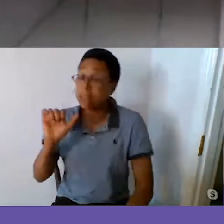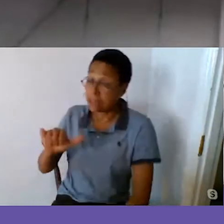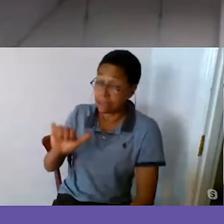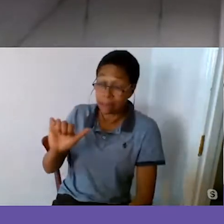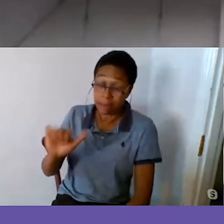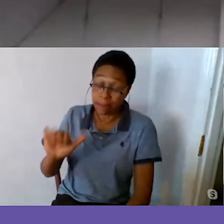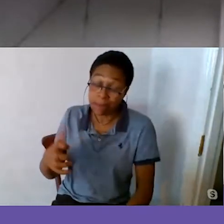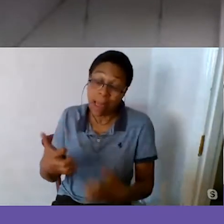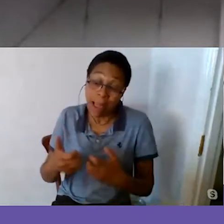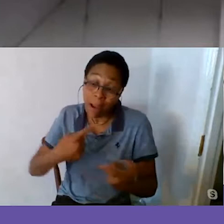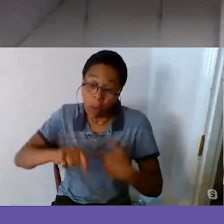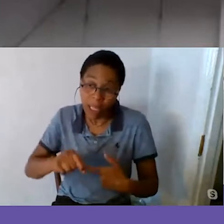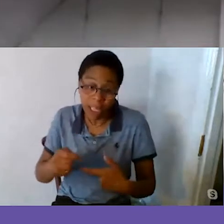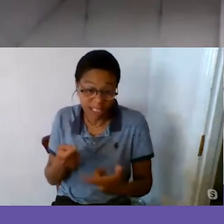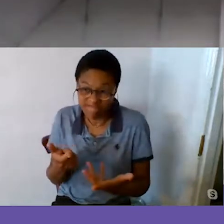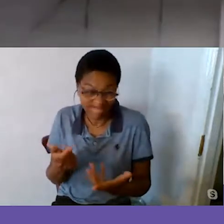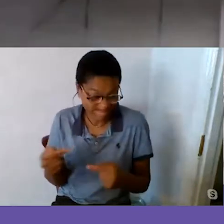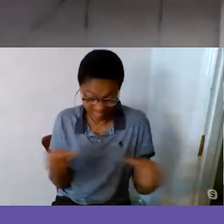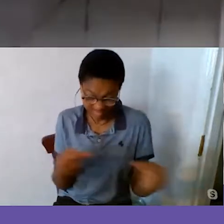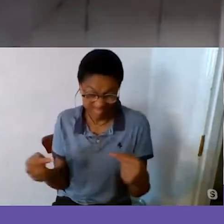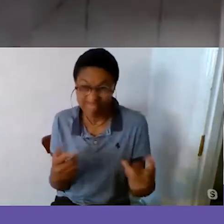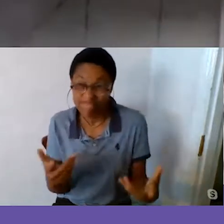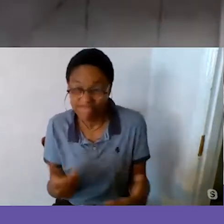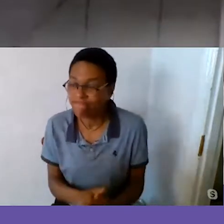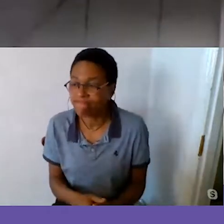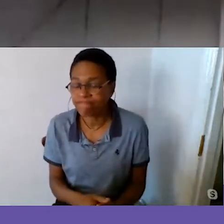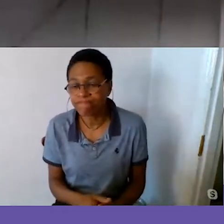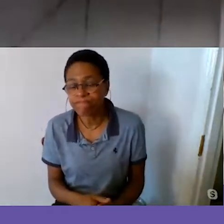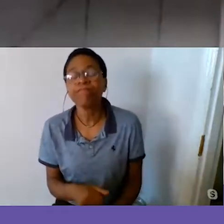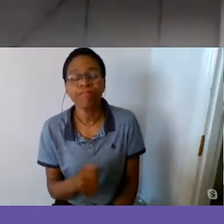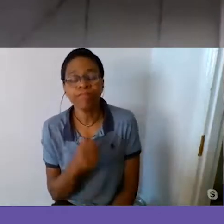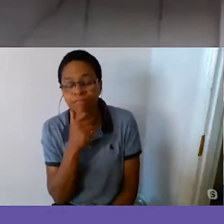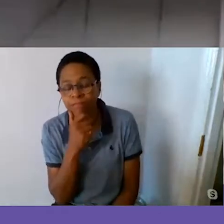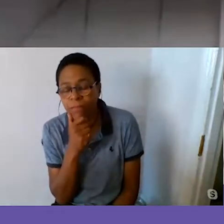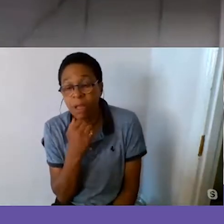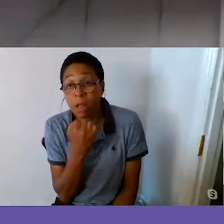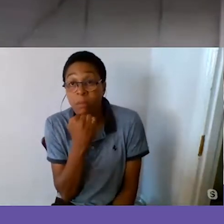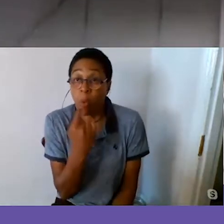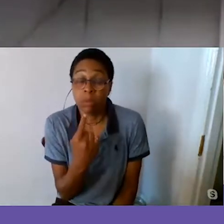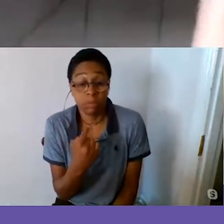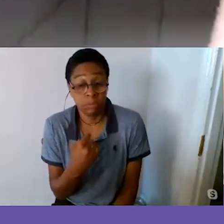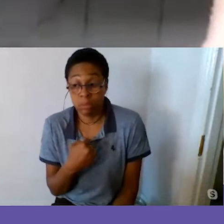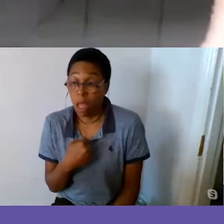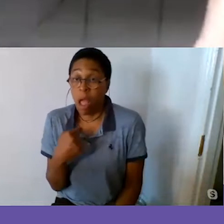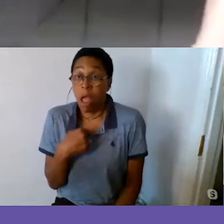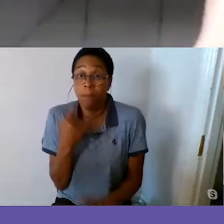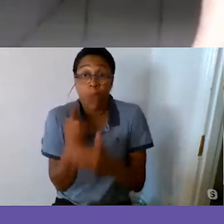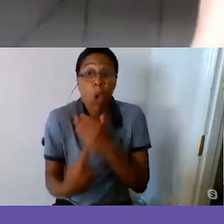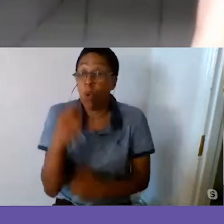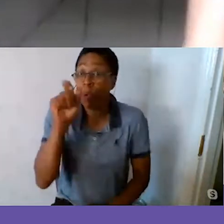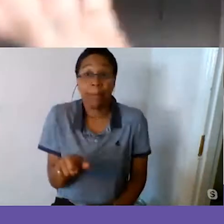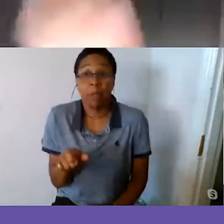market. Okay, well, for one, like what I'm doing, like no one else is doing it. There's no